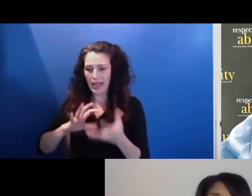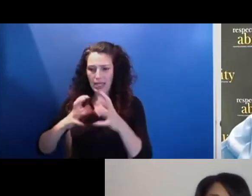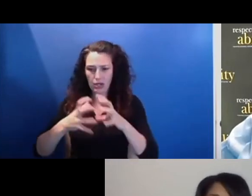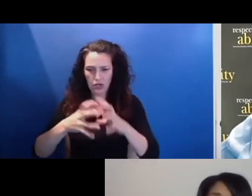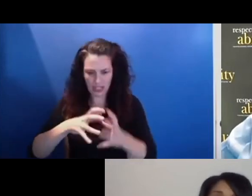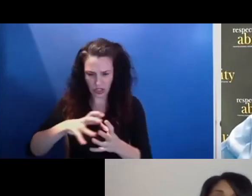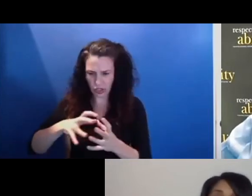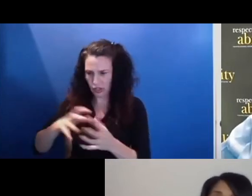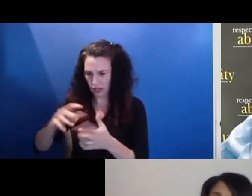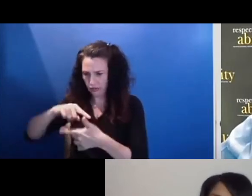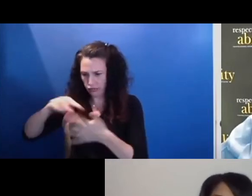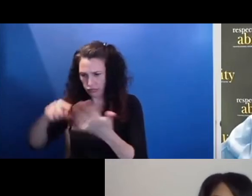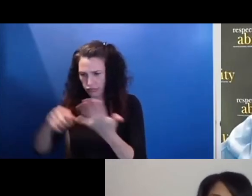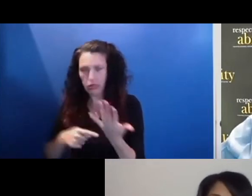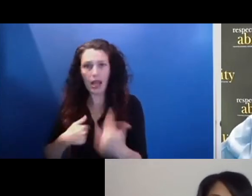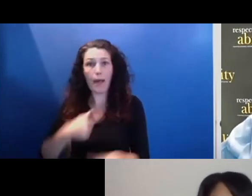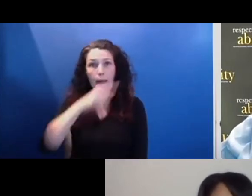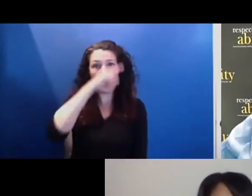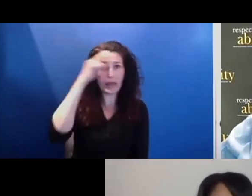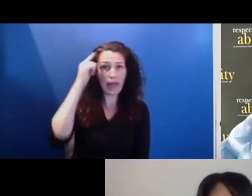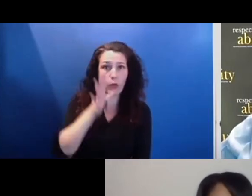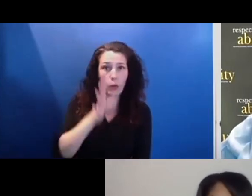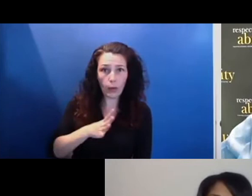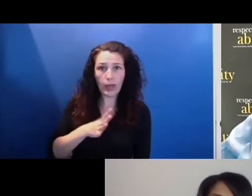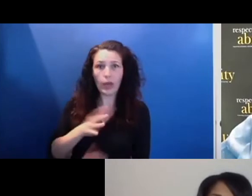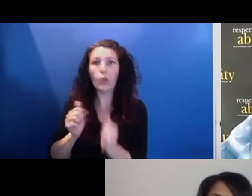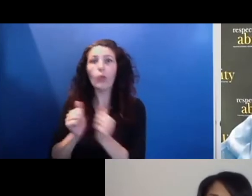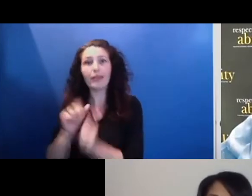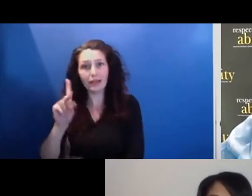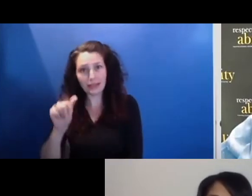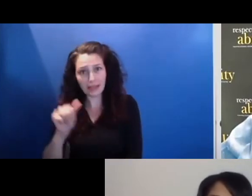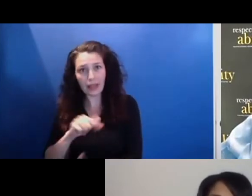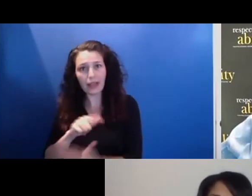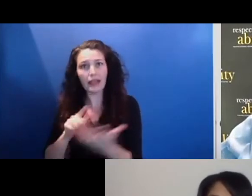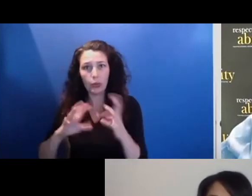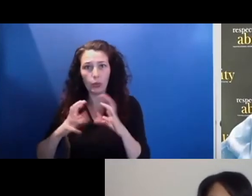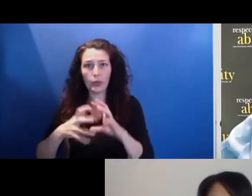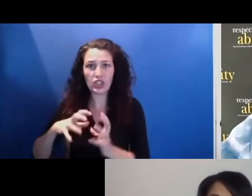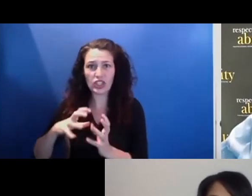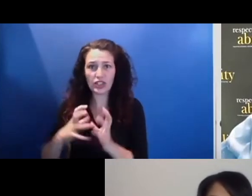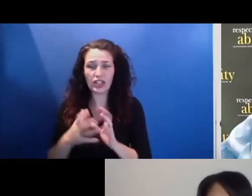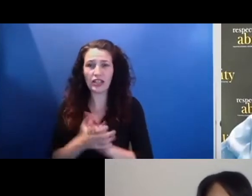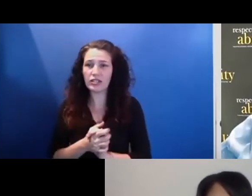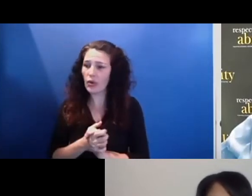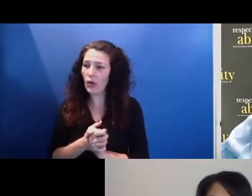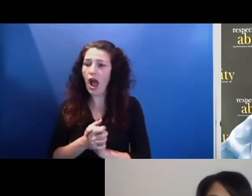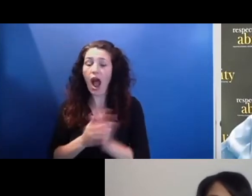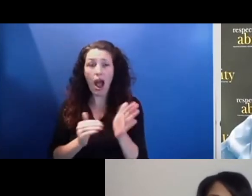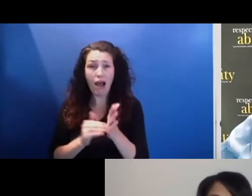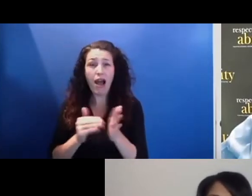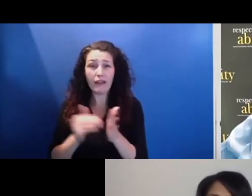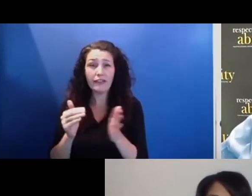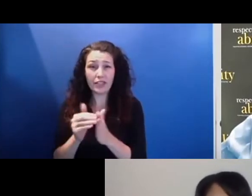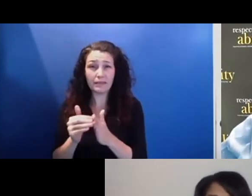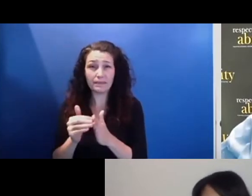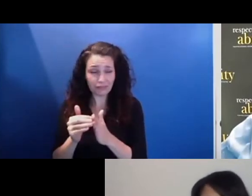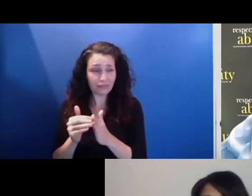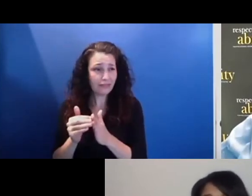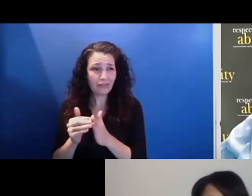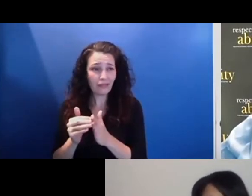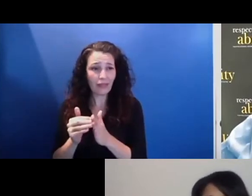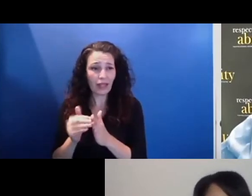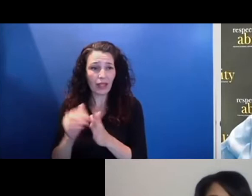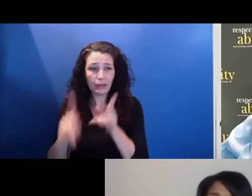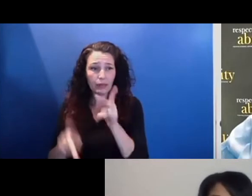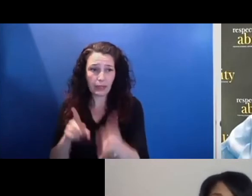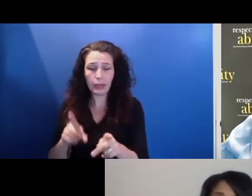I'm a Black woman with a disability, I feel that sometimes for so long that we're told, because I belong to